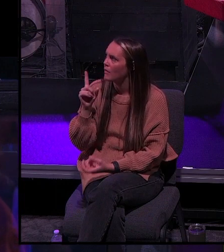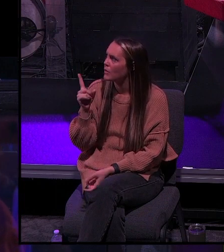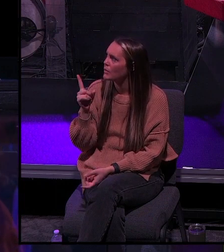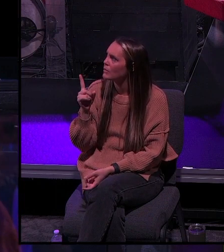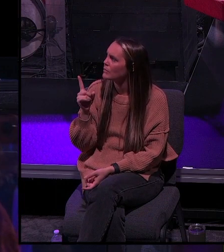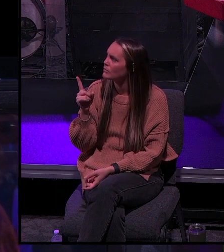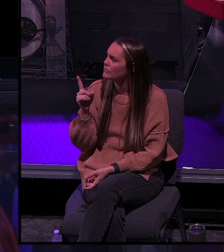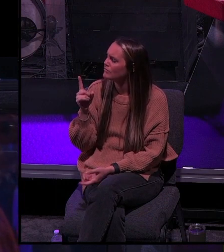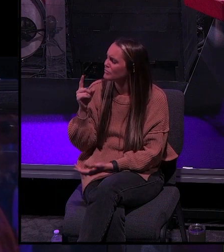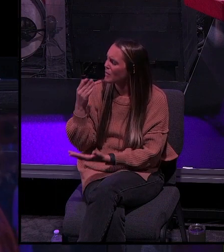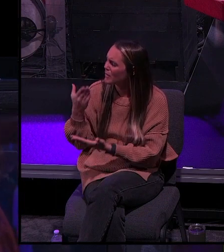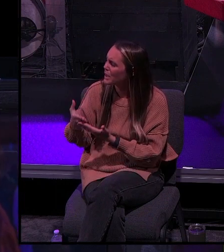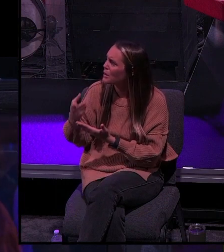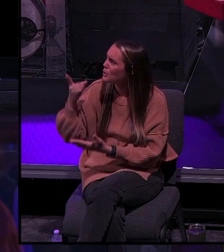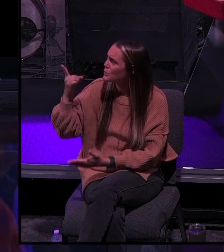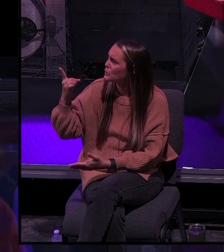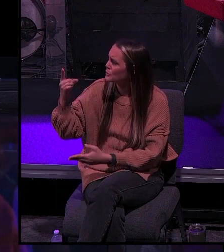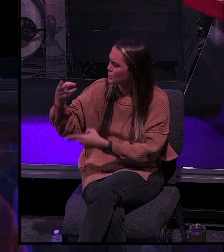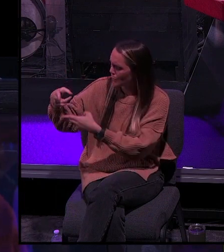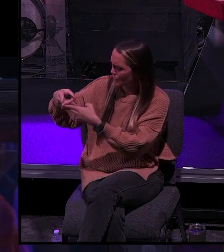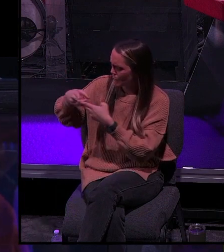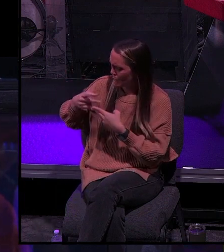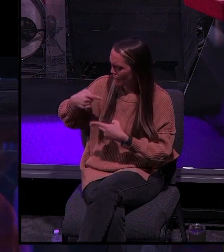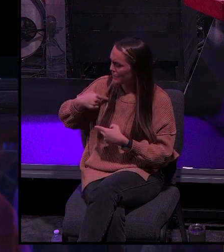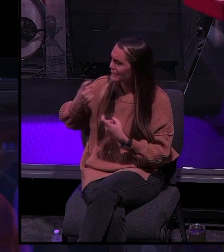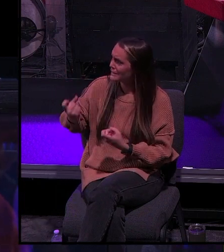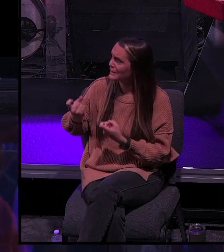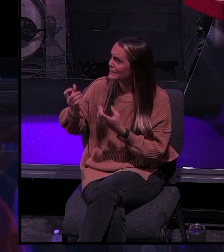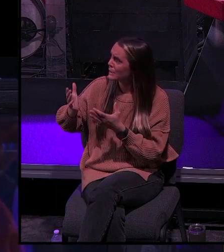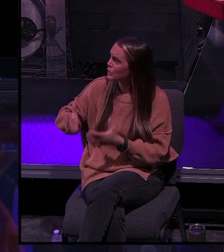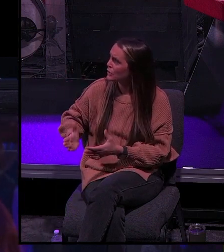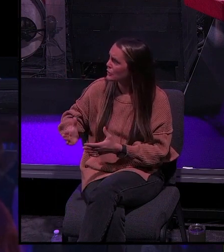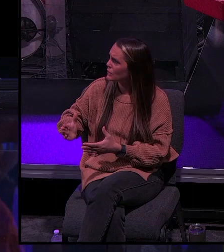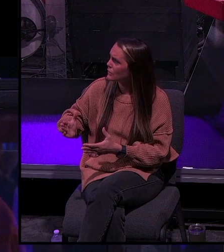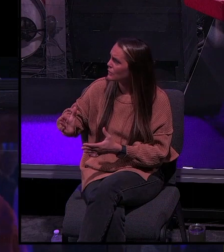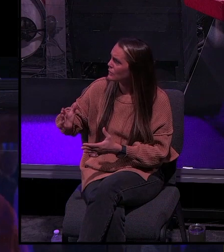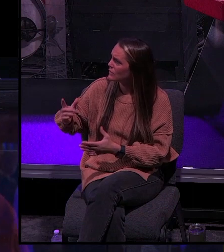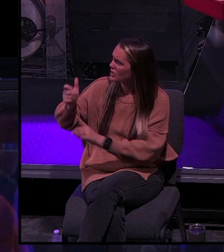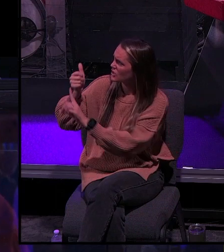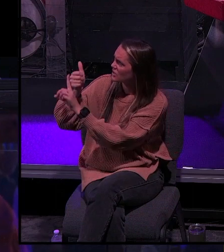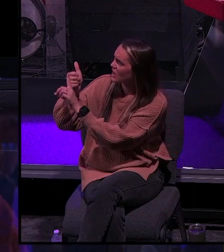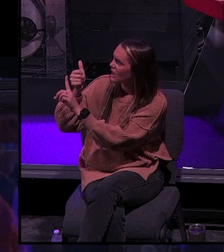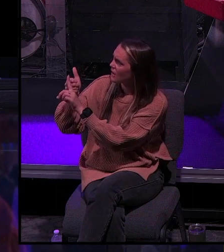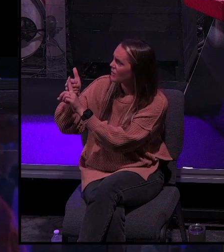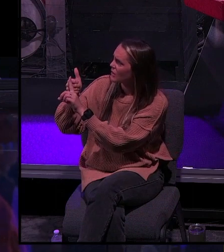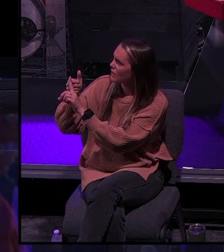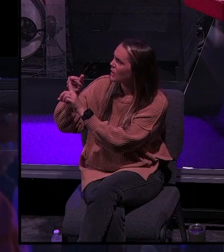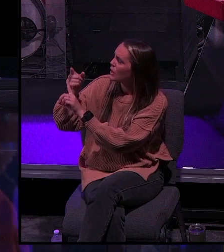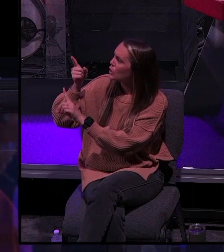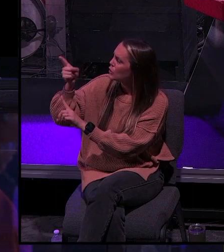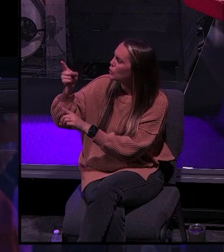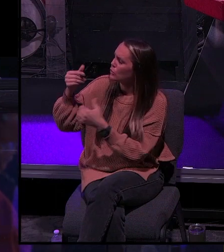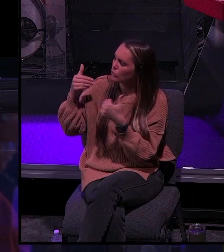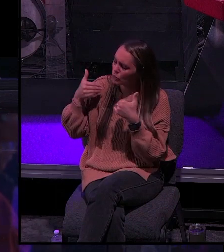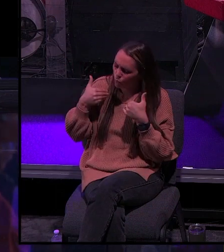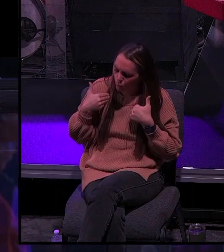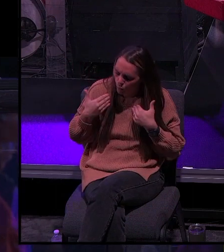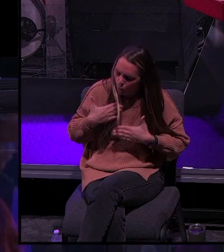The fact that you would call me a sinner to yourself and that you would die on the cross for me.